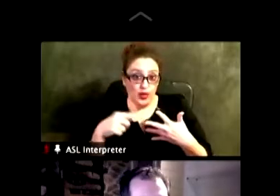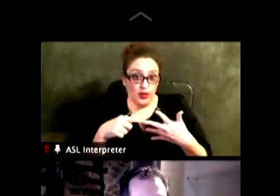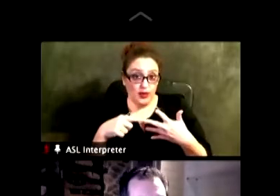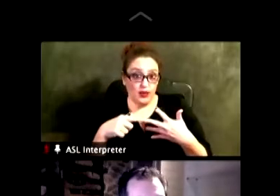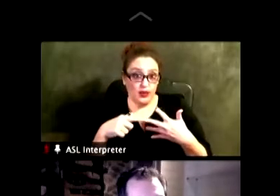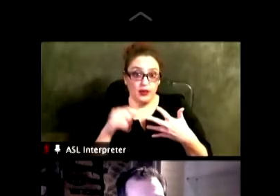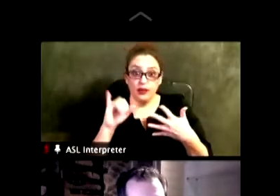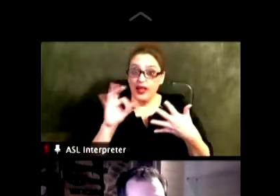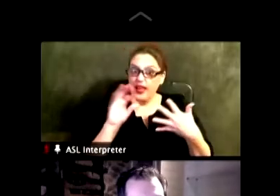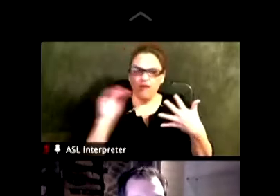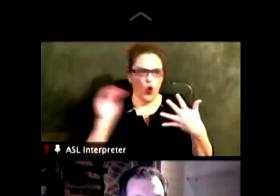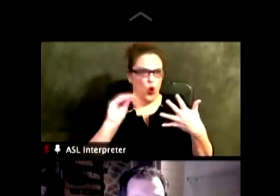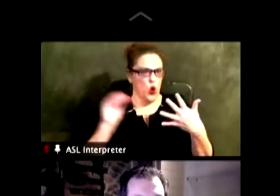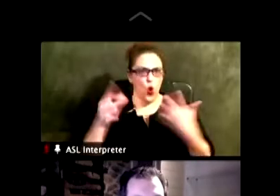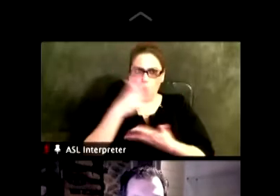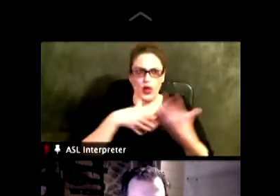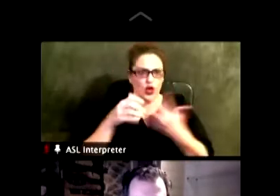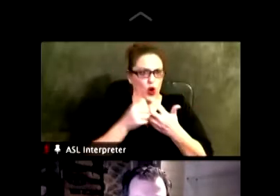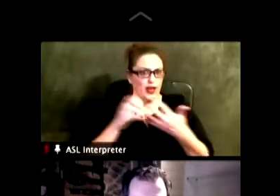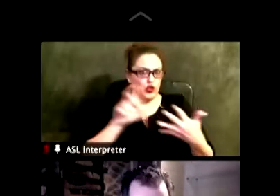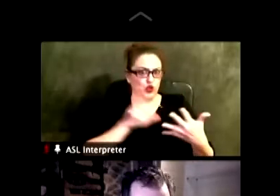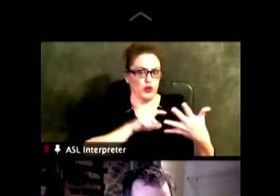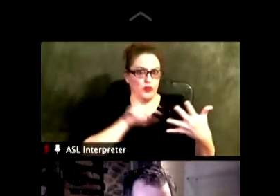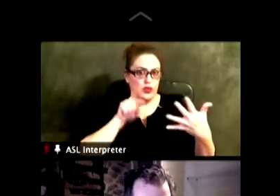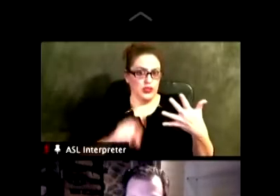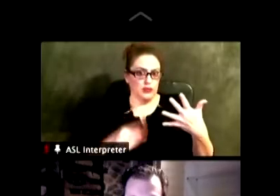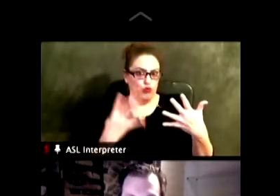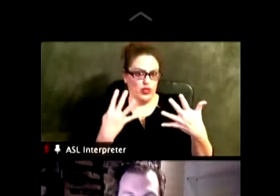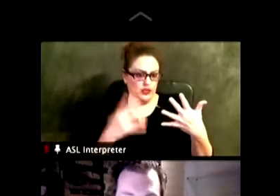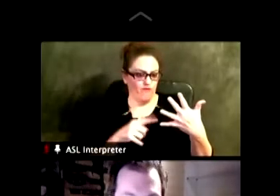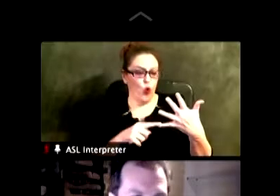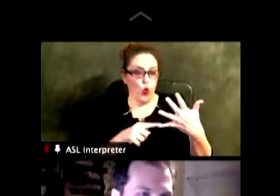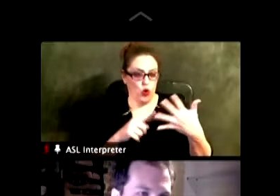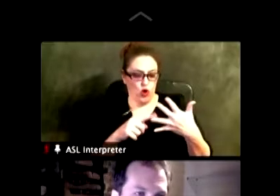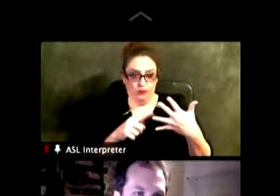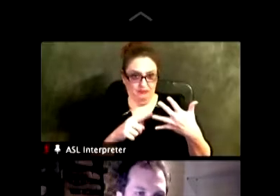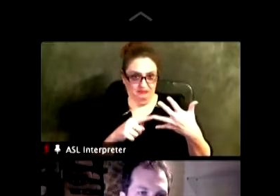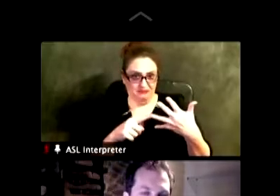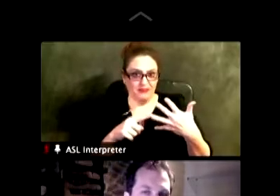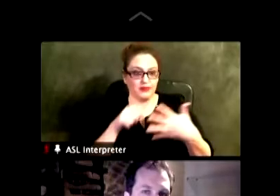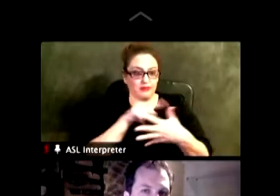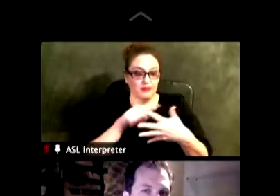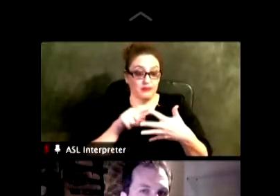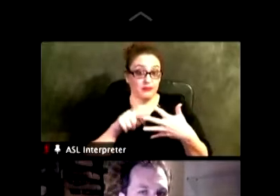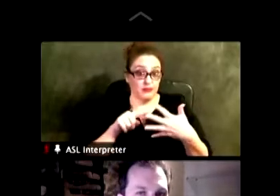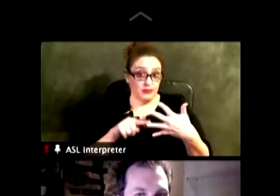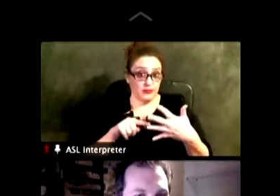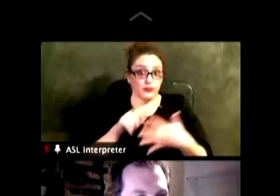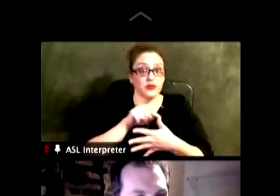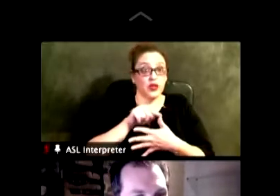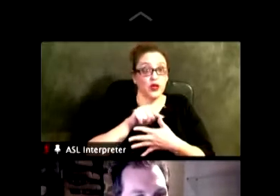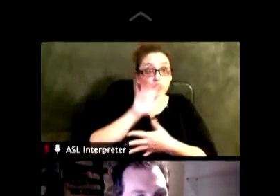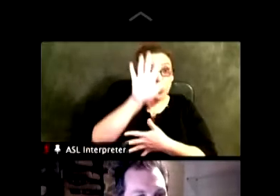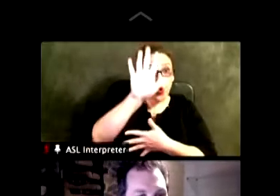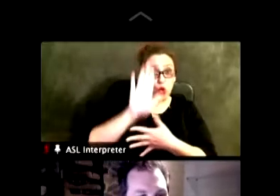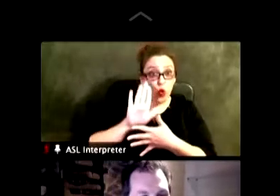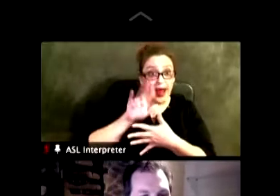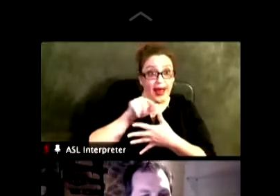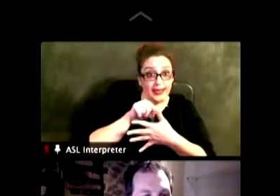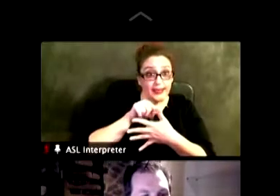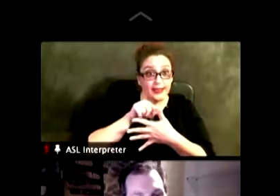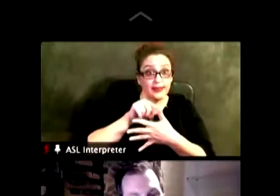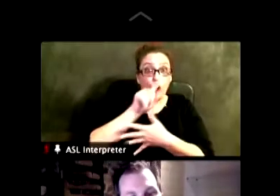any interactions with police, please press 4. Once again, great in terms of your experiences with police in Salt Lake City, please press